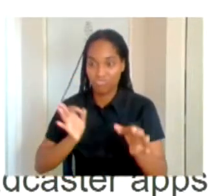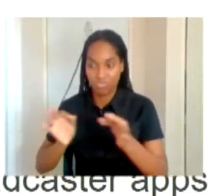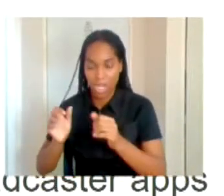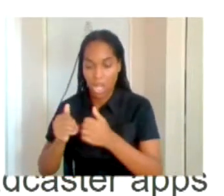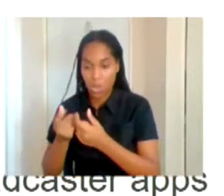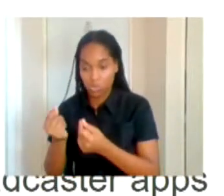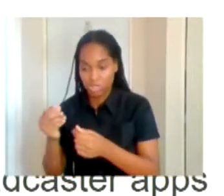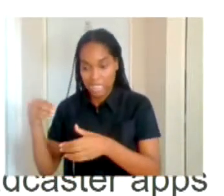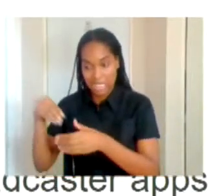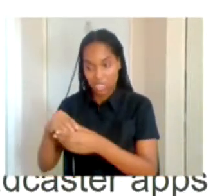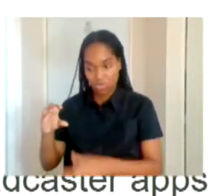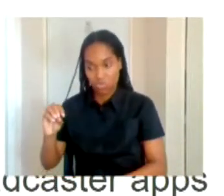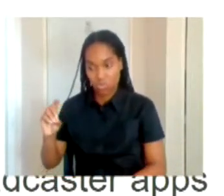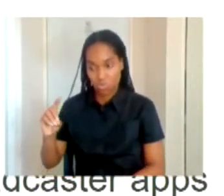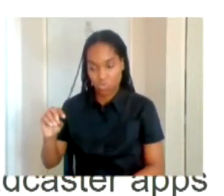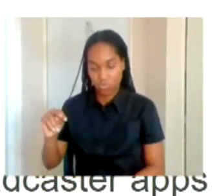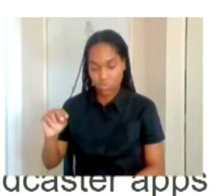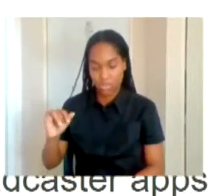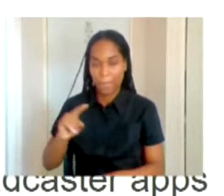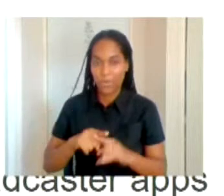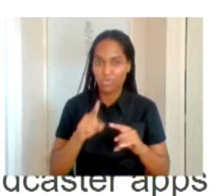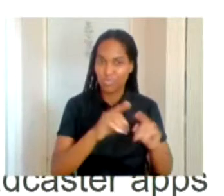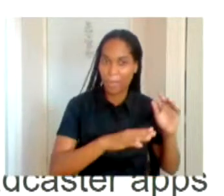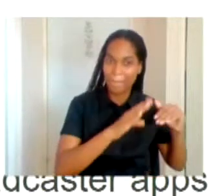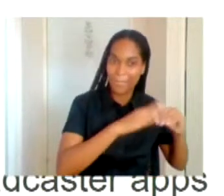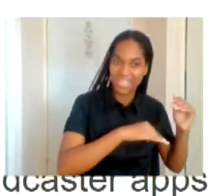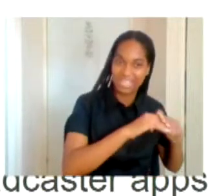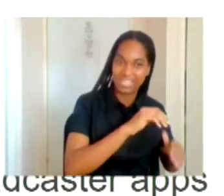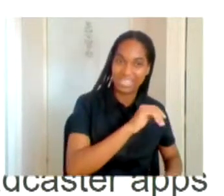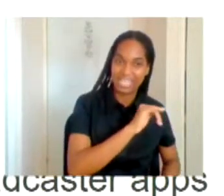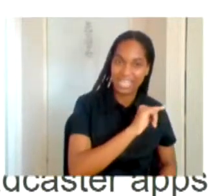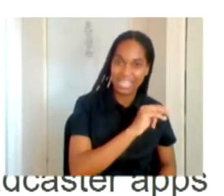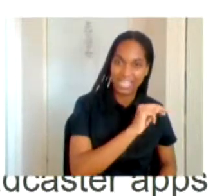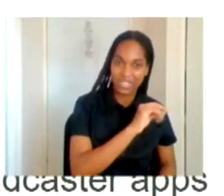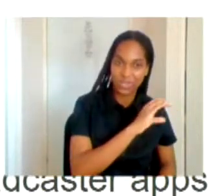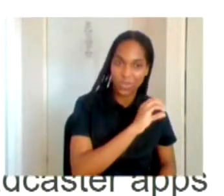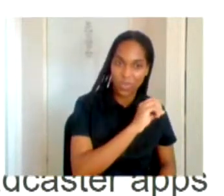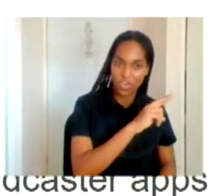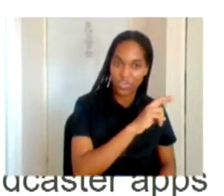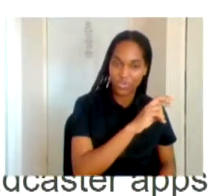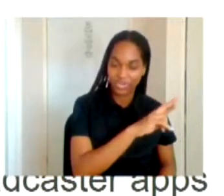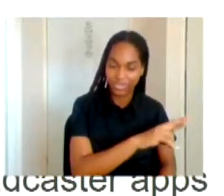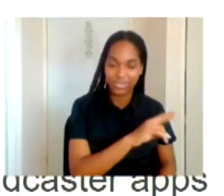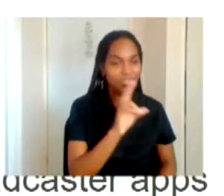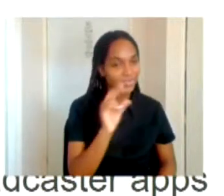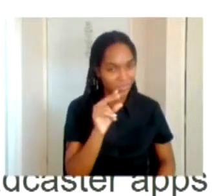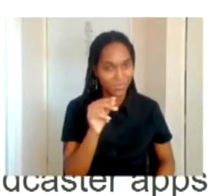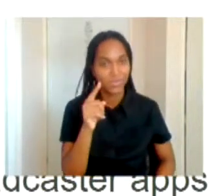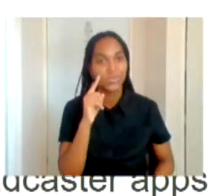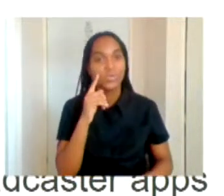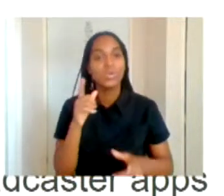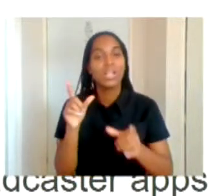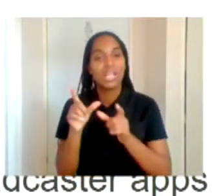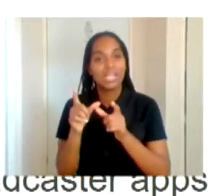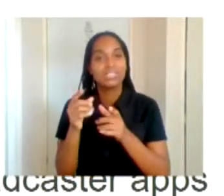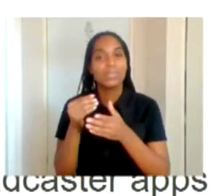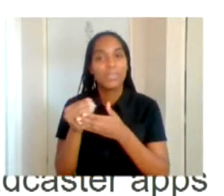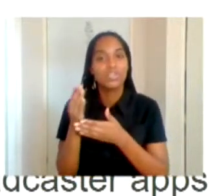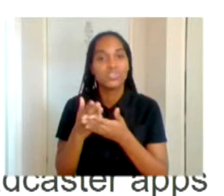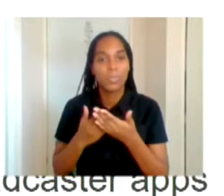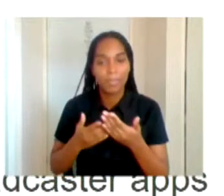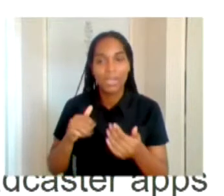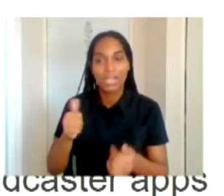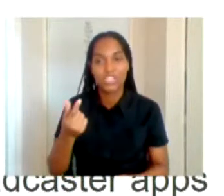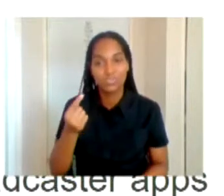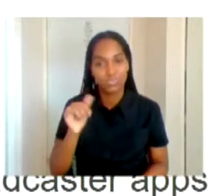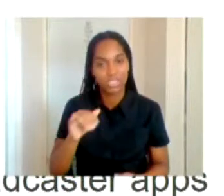encoding, but do you go and build an encoder? No, you might license and buy someone else's encoder to do that job for you. And